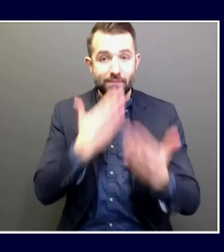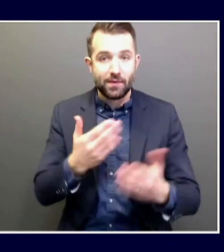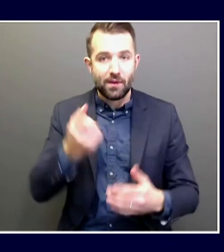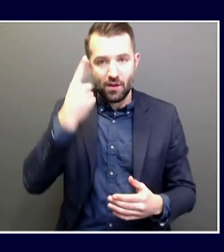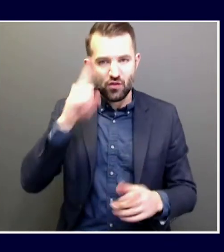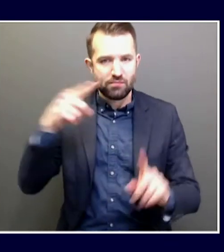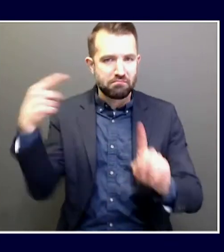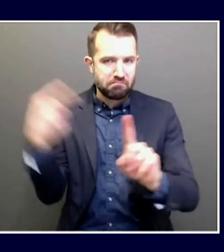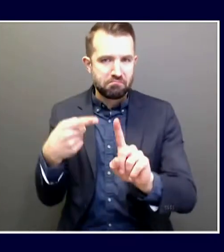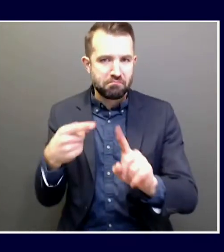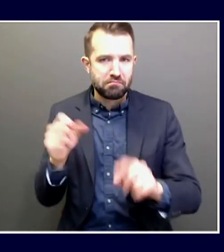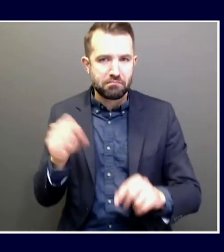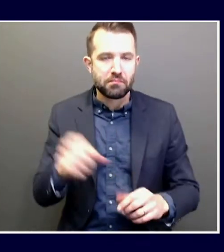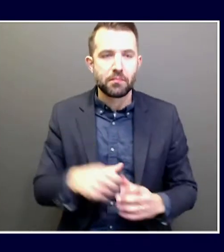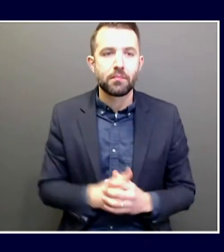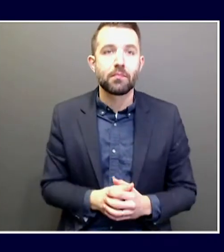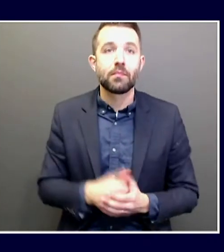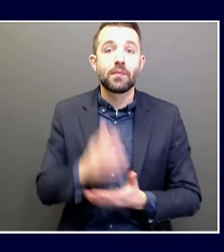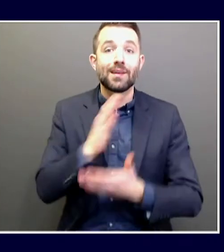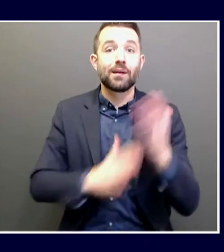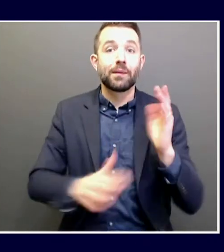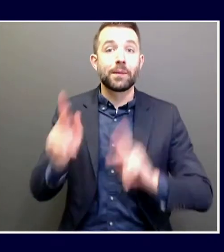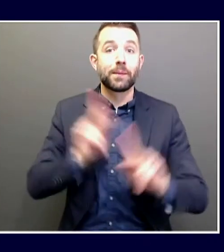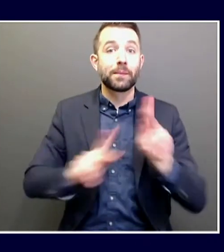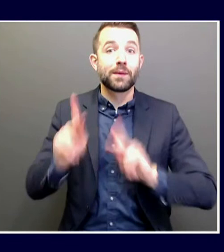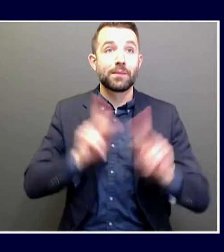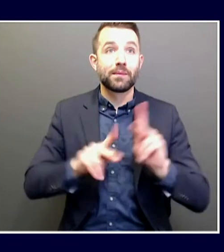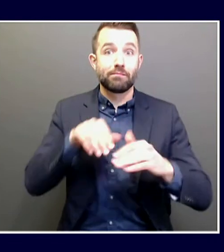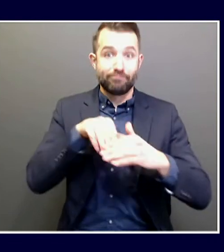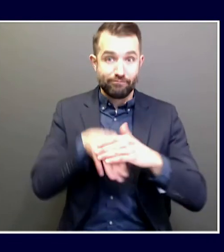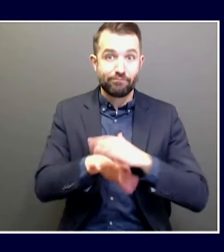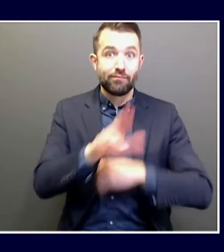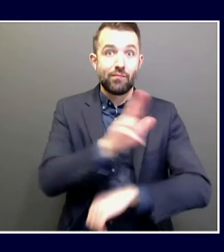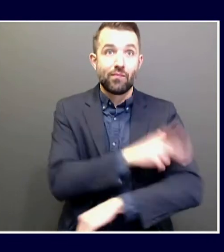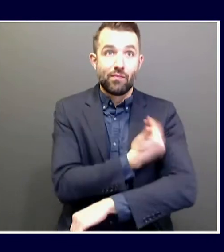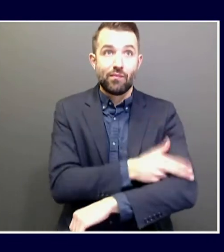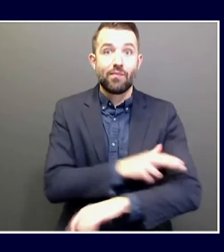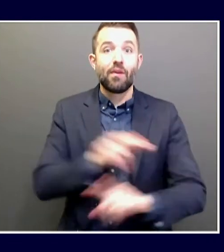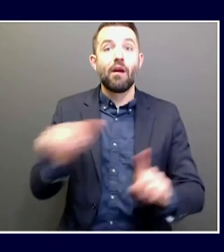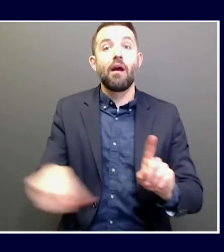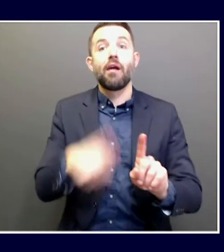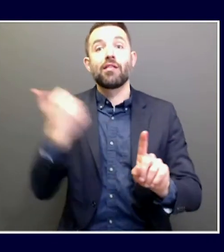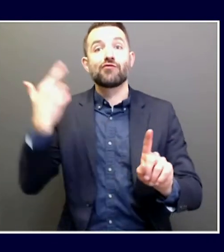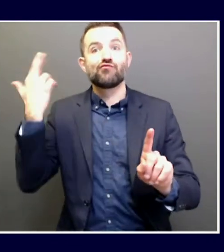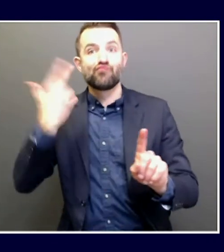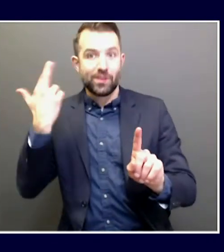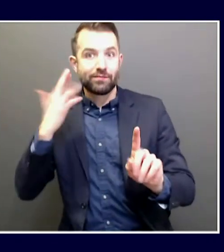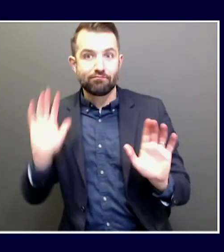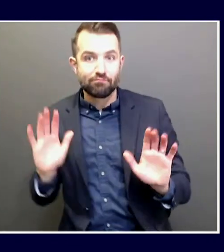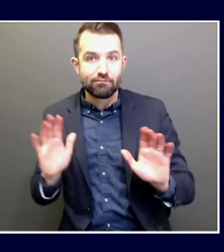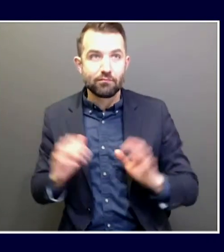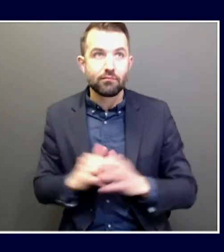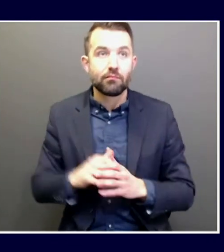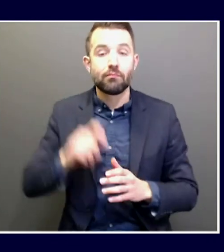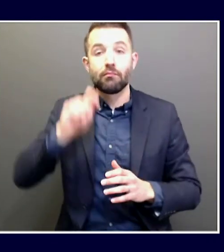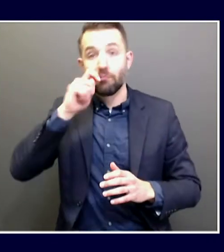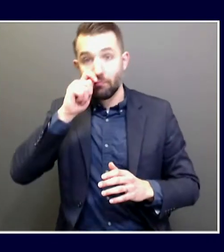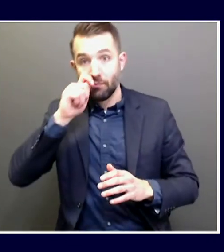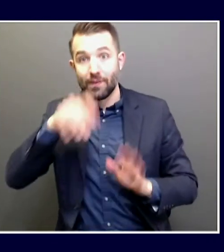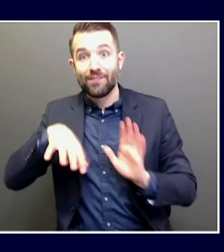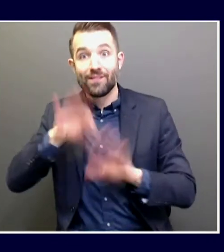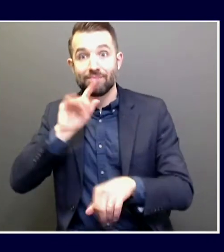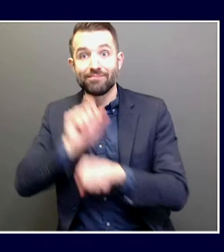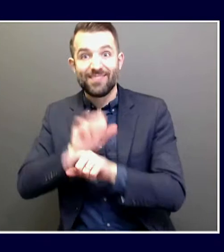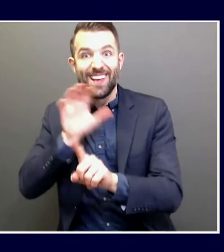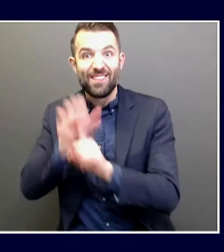related illnesses and who are testing positive. That's certainly happening. There's no question about that. Again, as I noted a moment